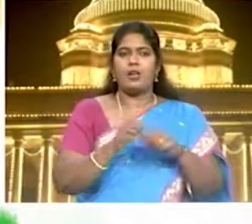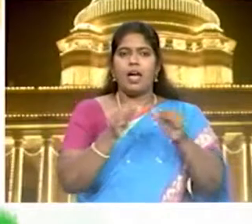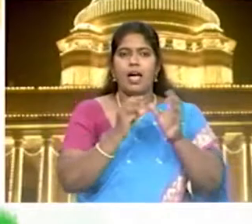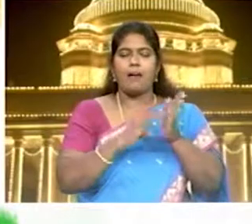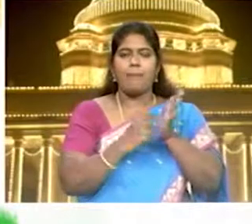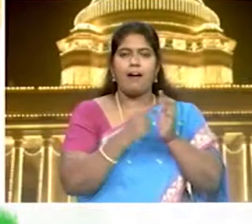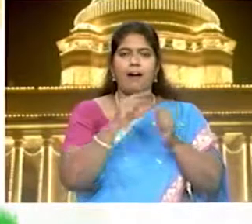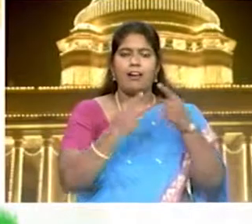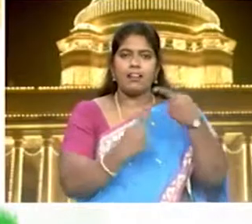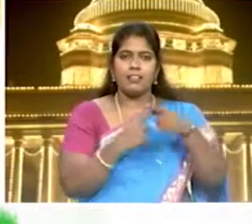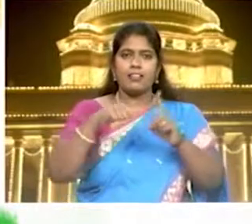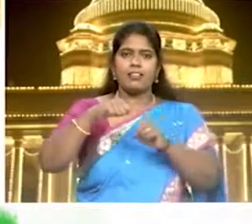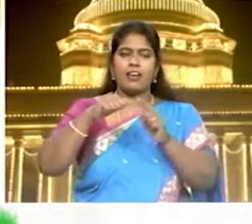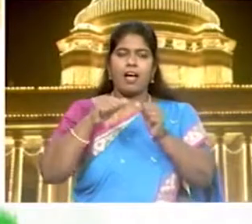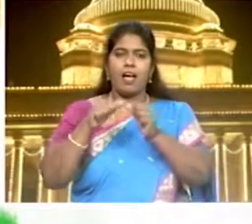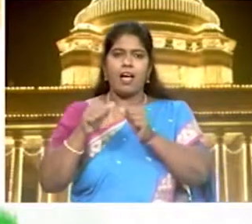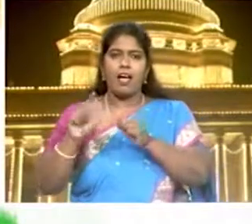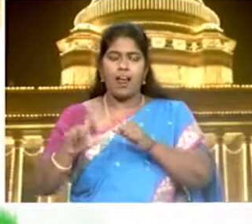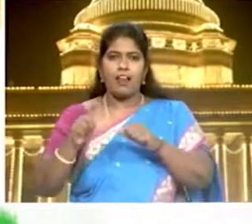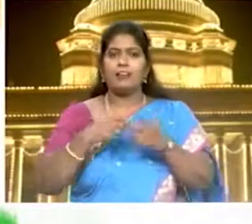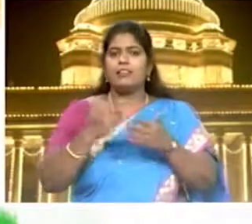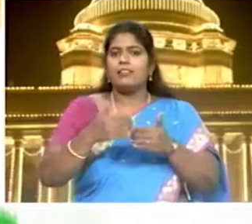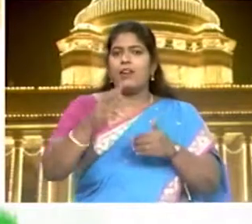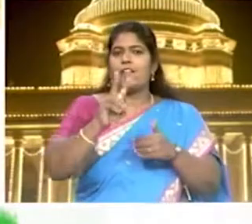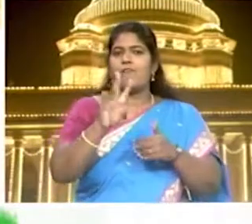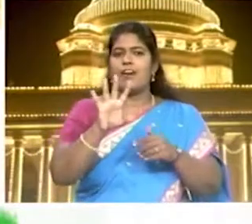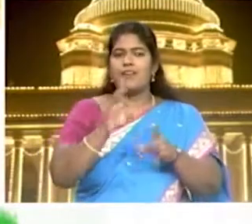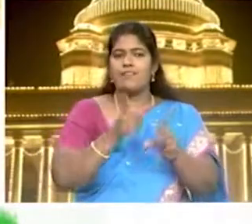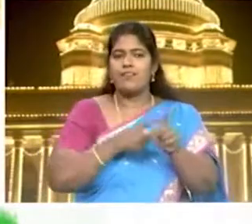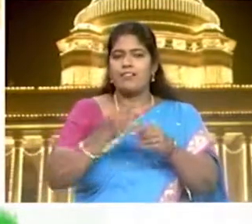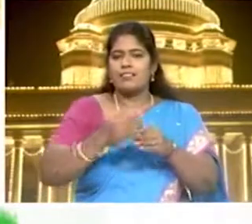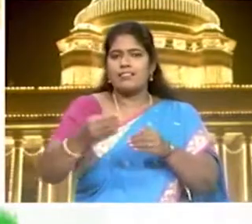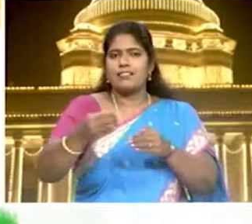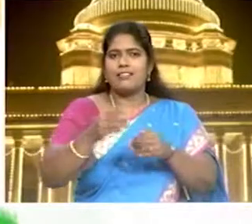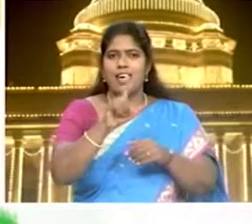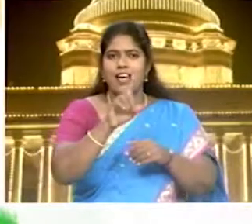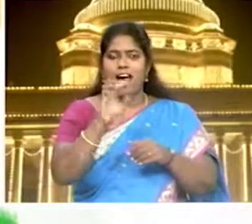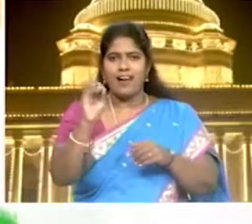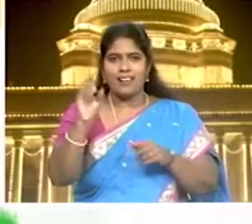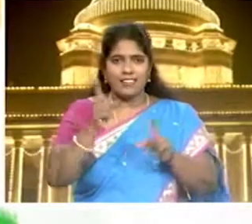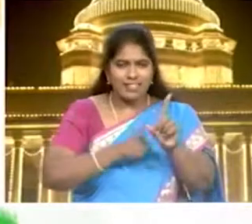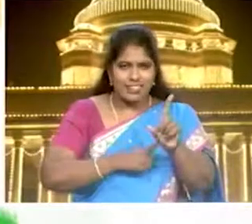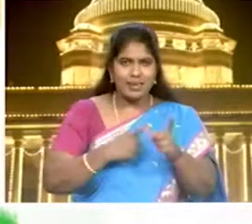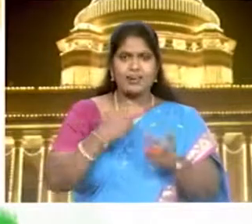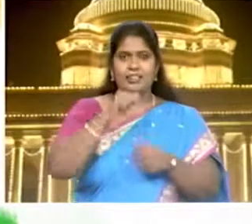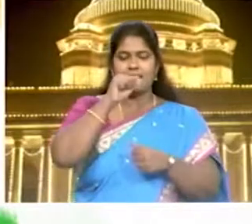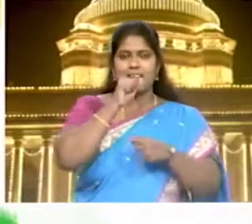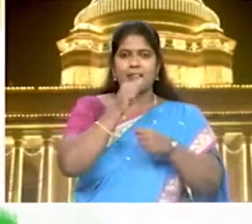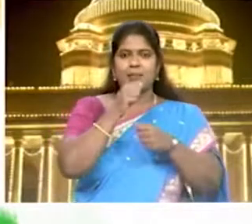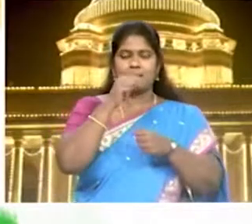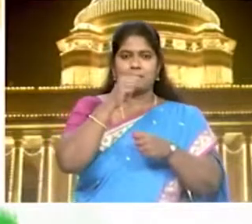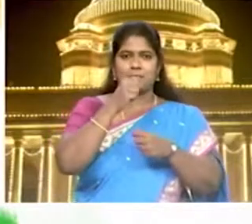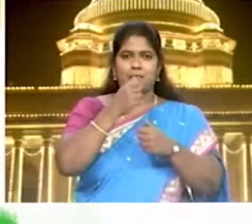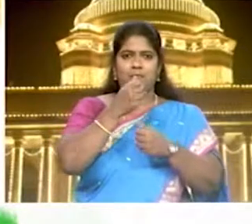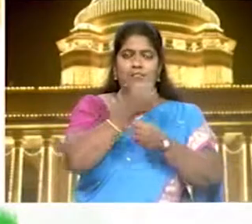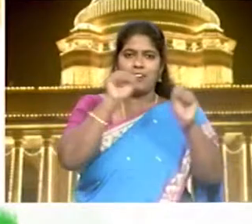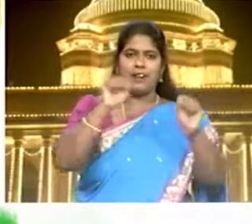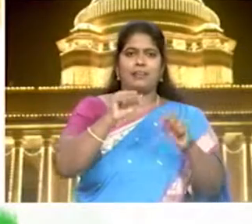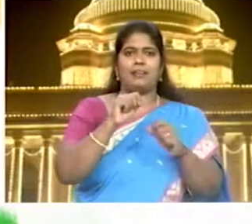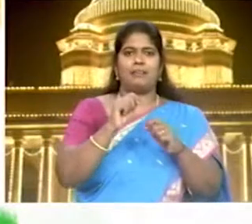the 25 years to be celebration of the centenary of our independence. By the